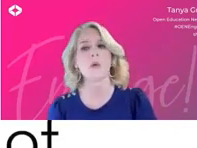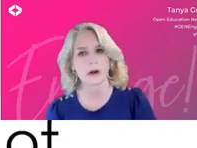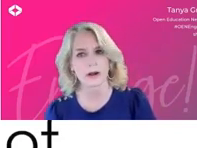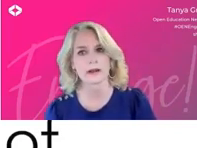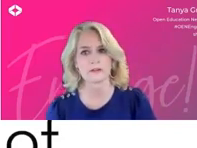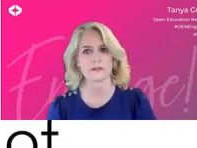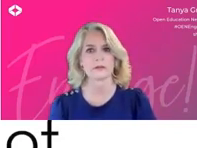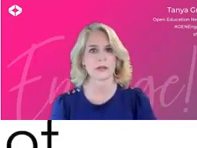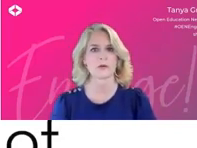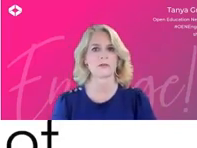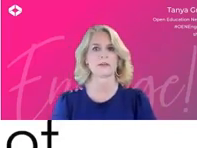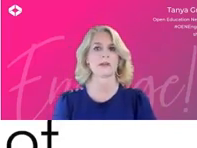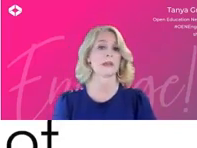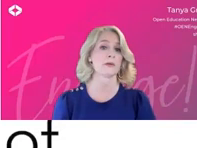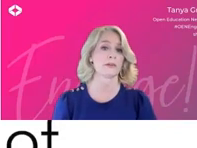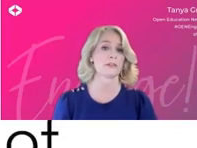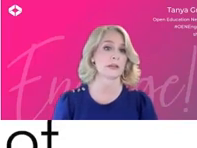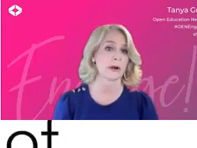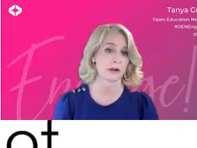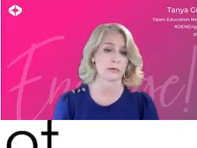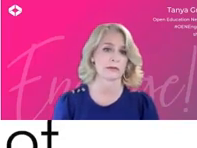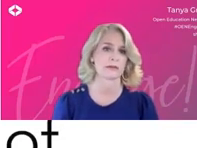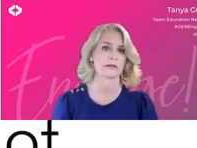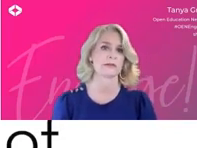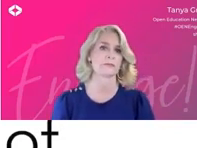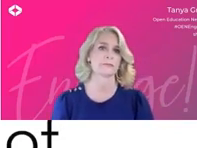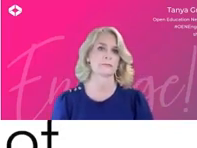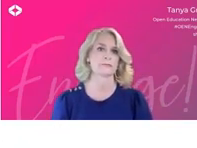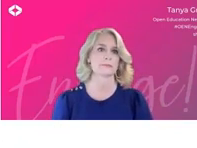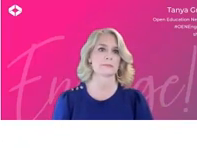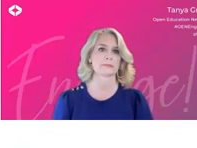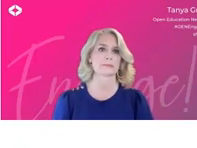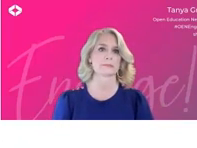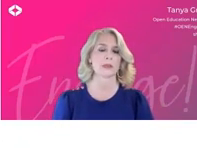owe more in student loans than they originally borrowed.